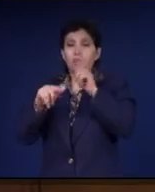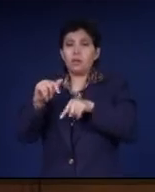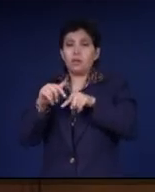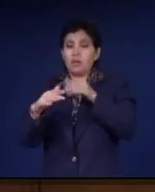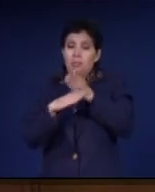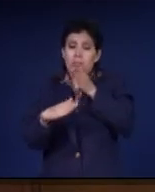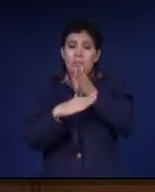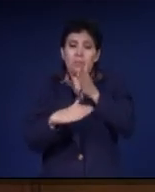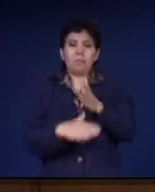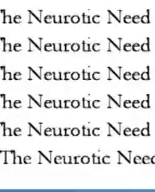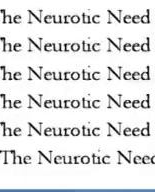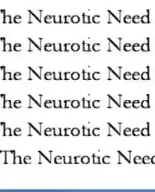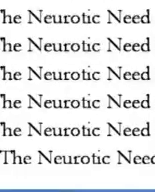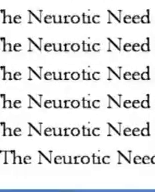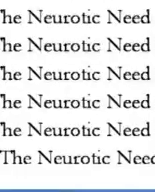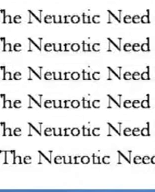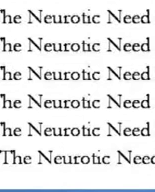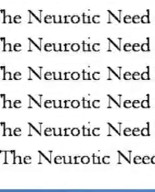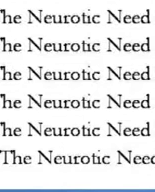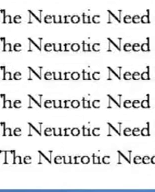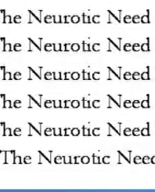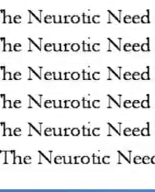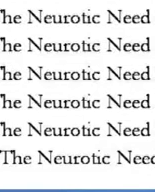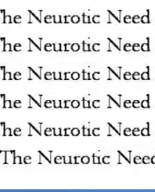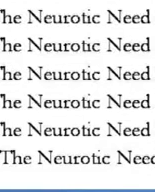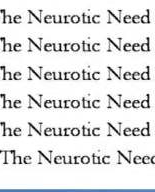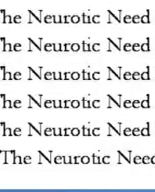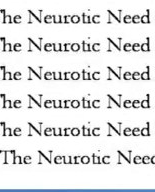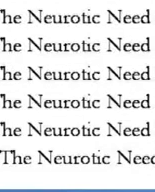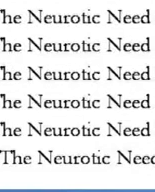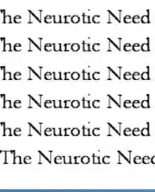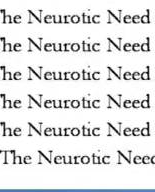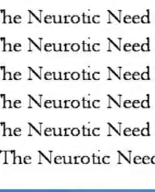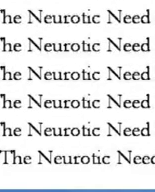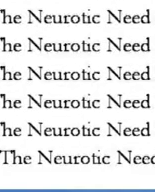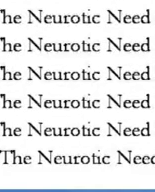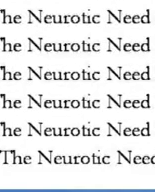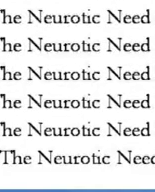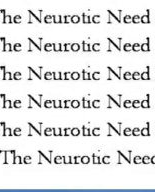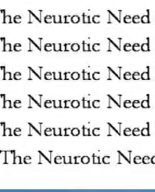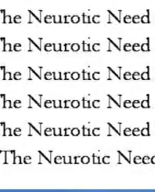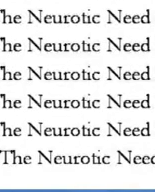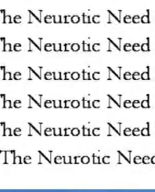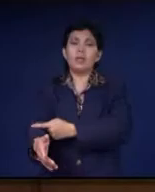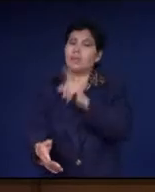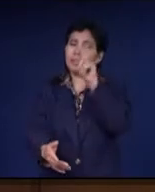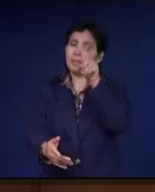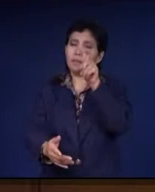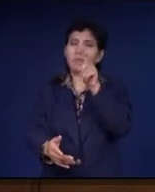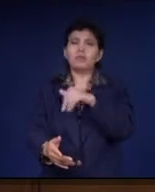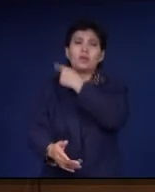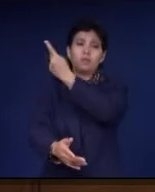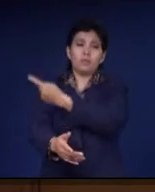Next one is the need for power. Now, The need for power, it's very